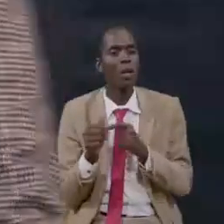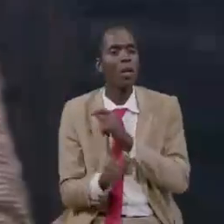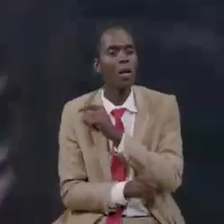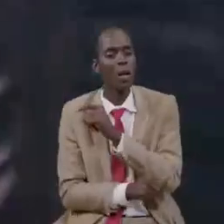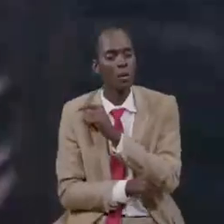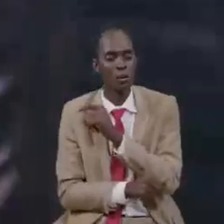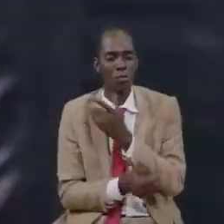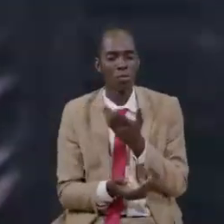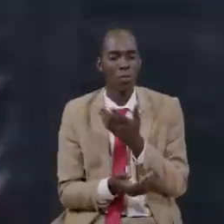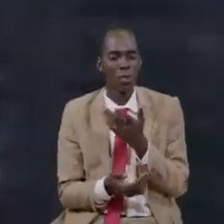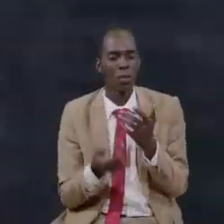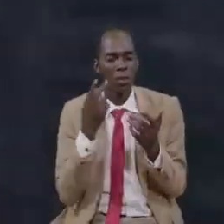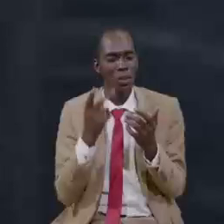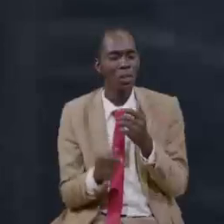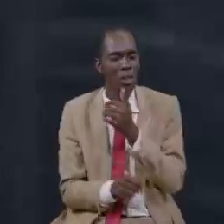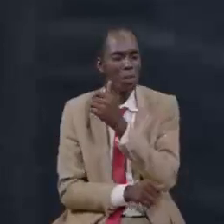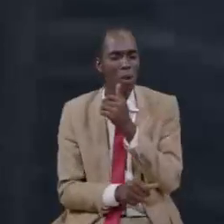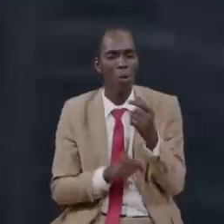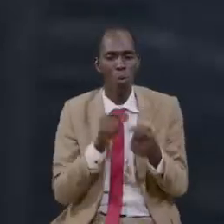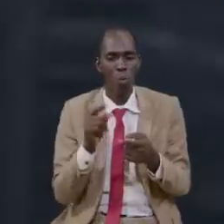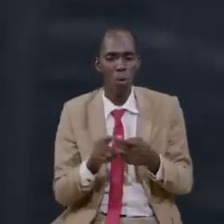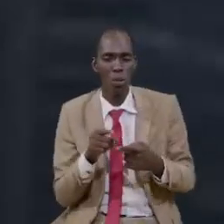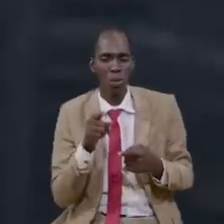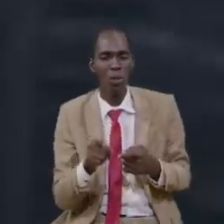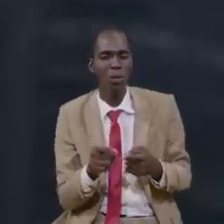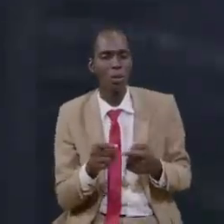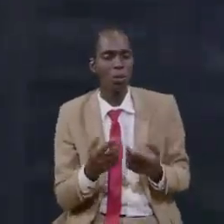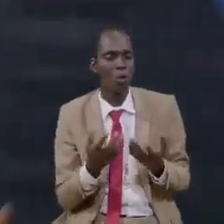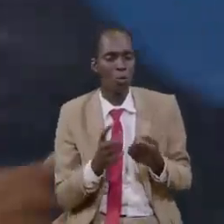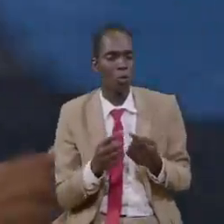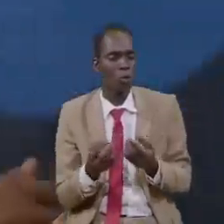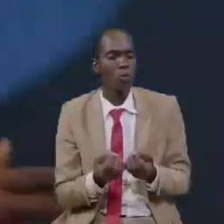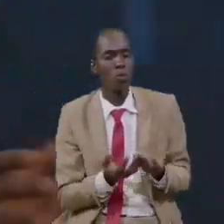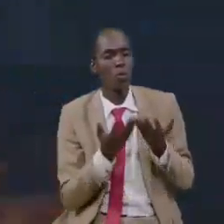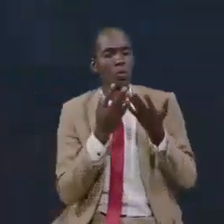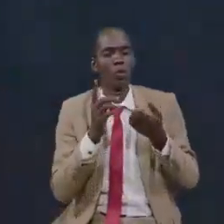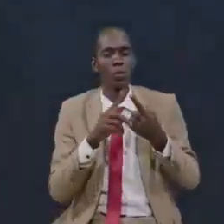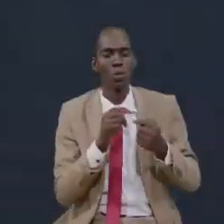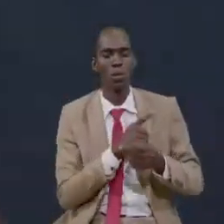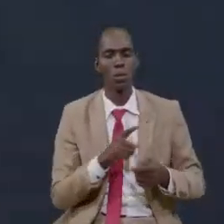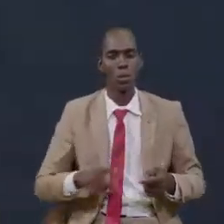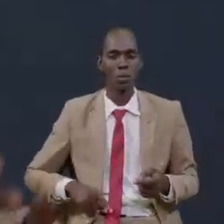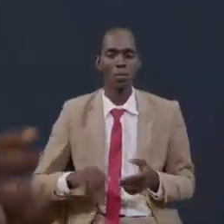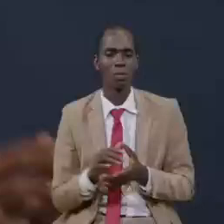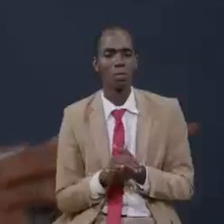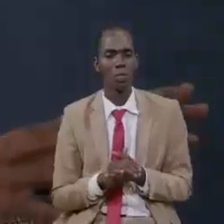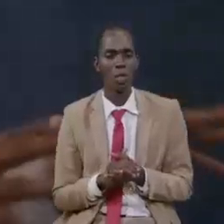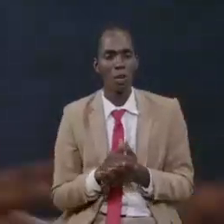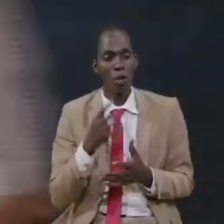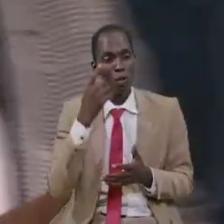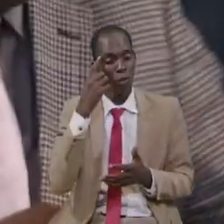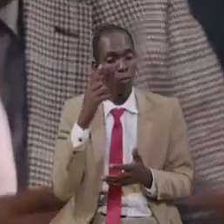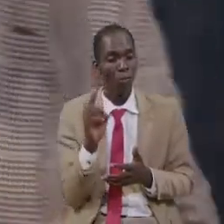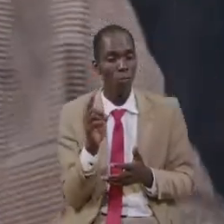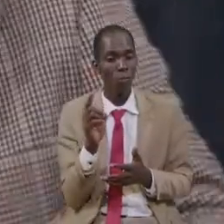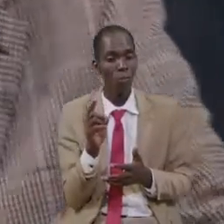was going to sacrifice unto the Lord? He didn't have any of those